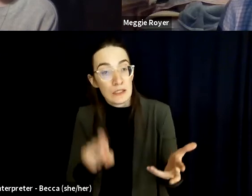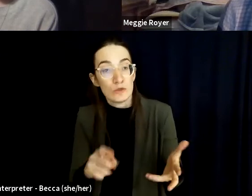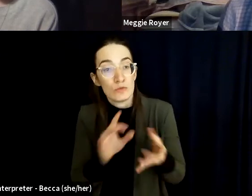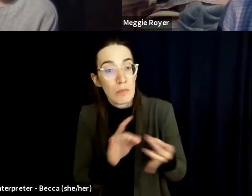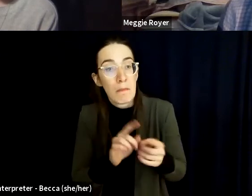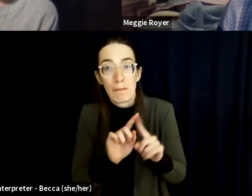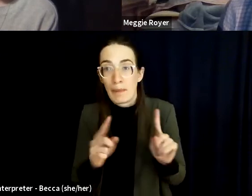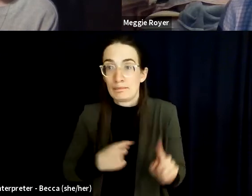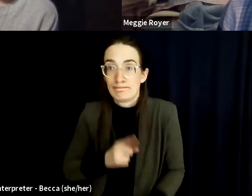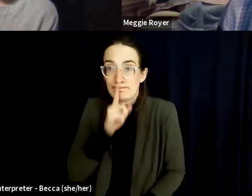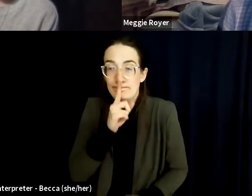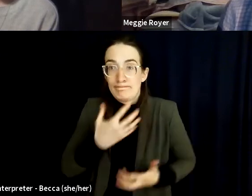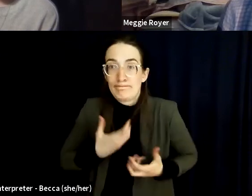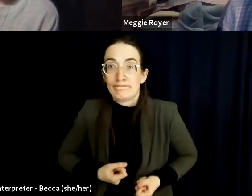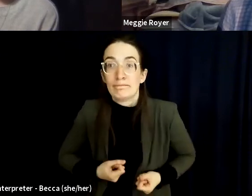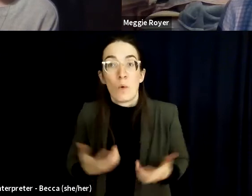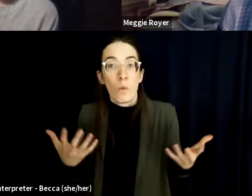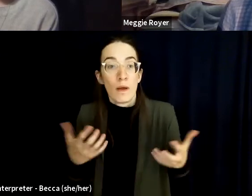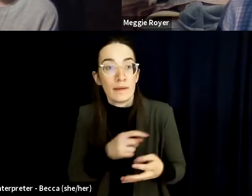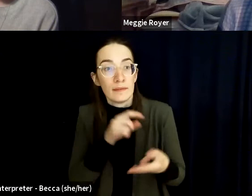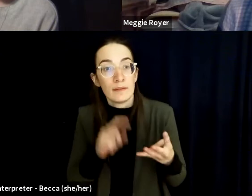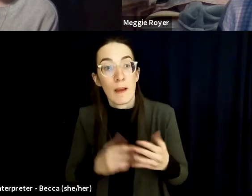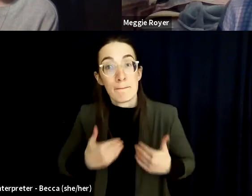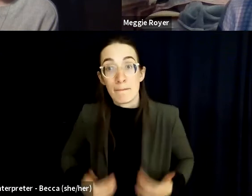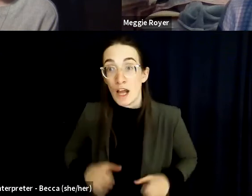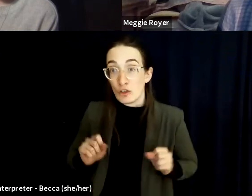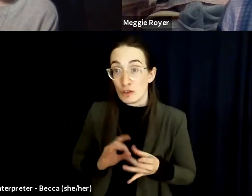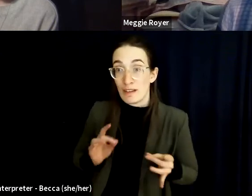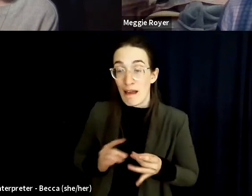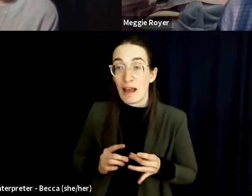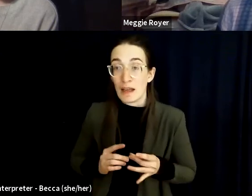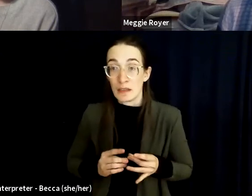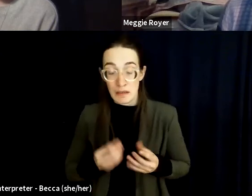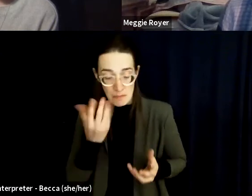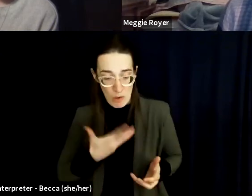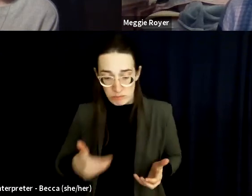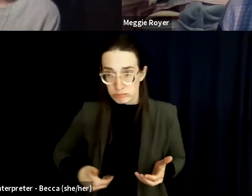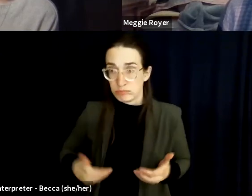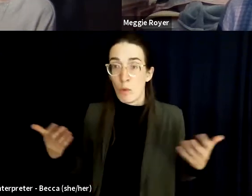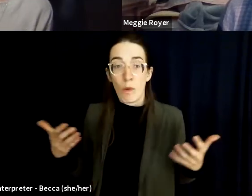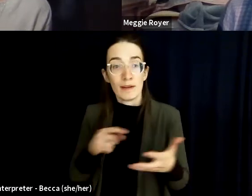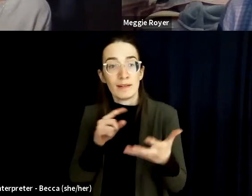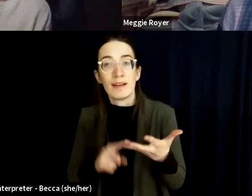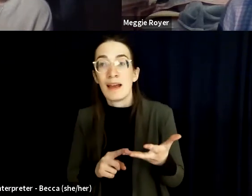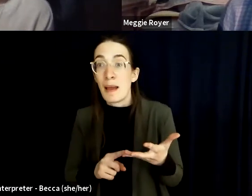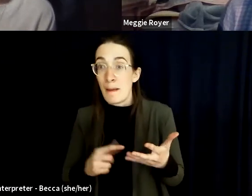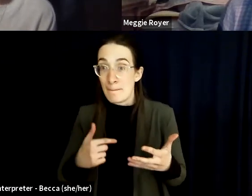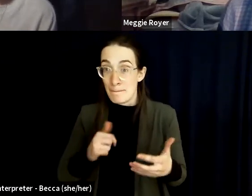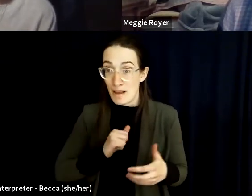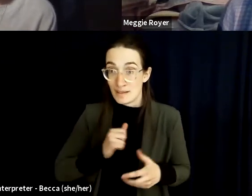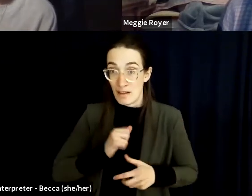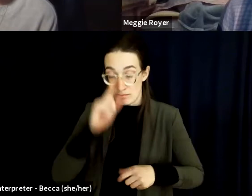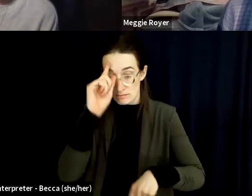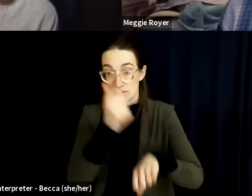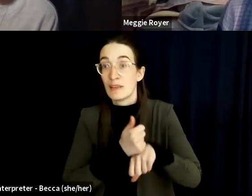could talk, what would it tell me? How am I standing in my own way? So you can kind of see, hopefully, that these are much different